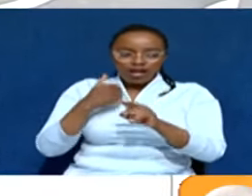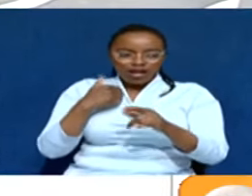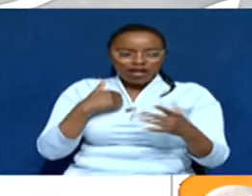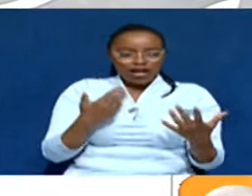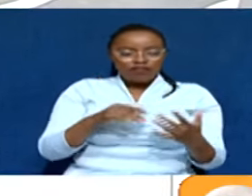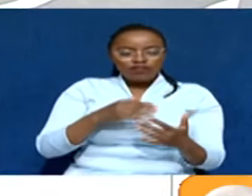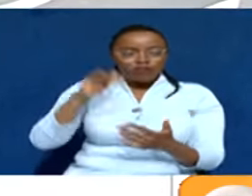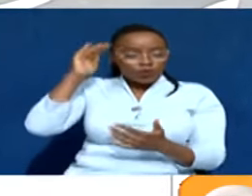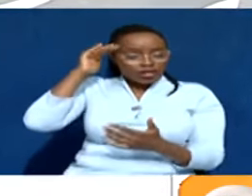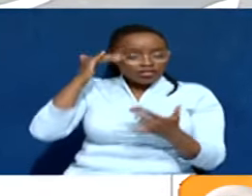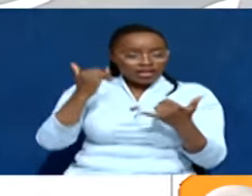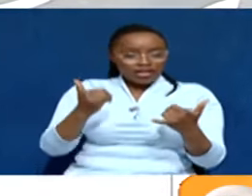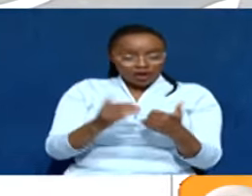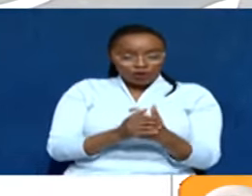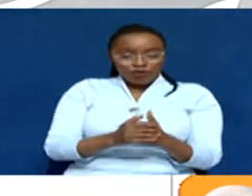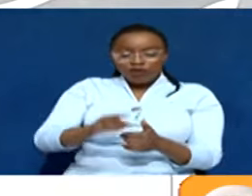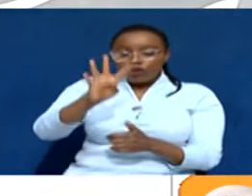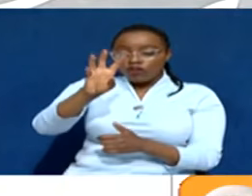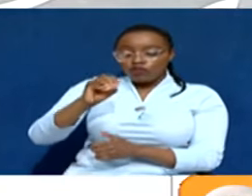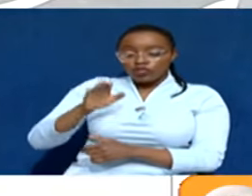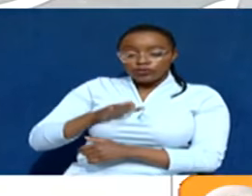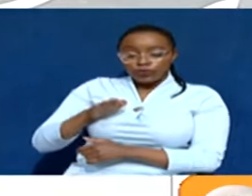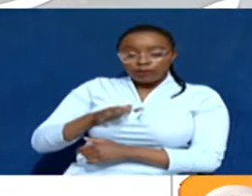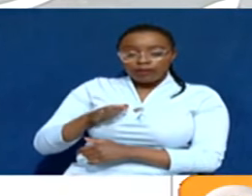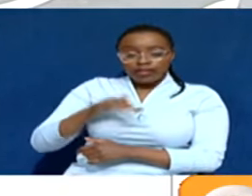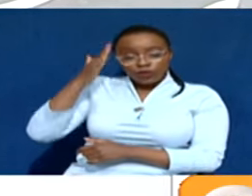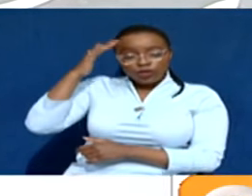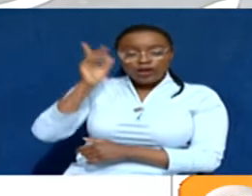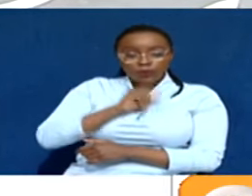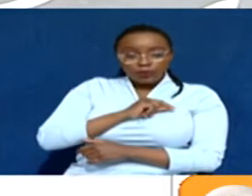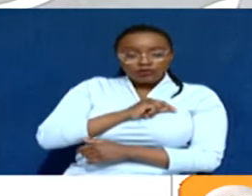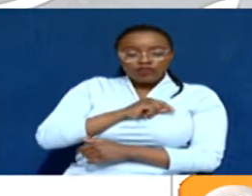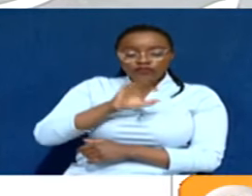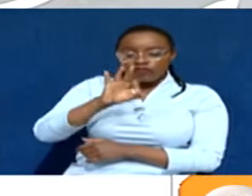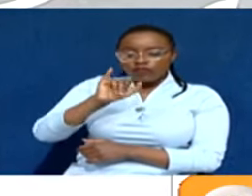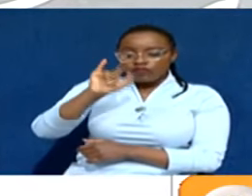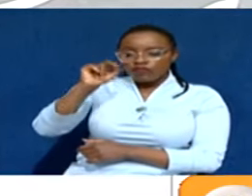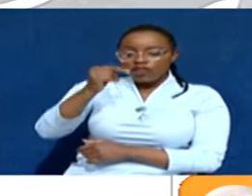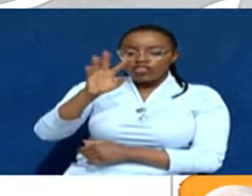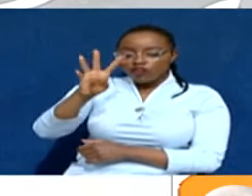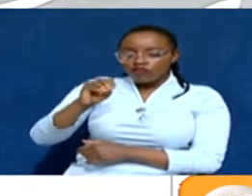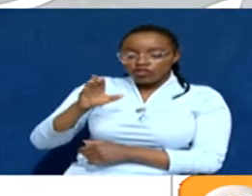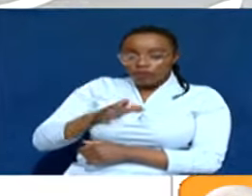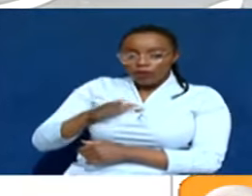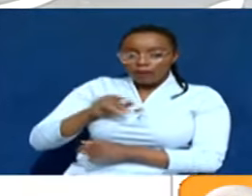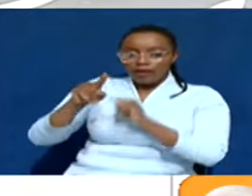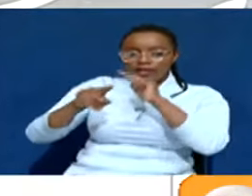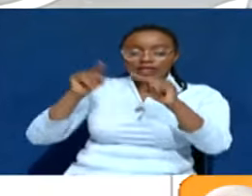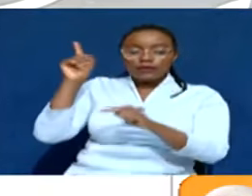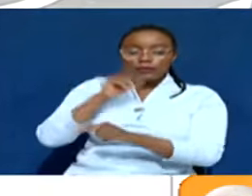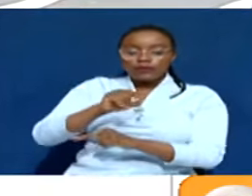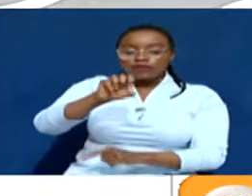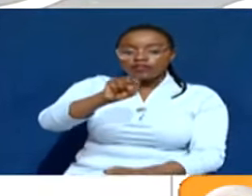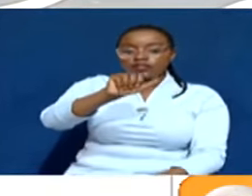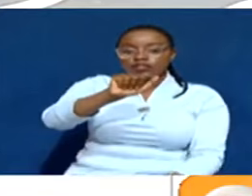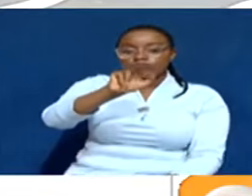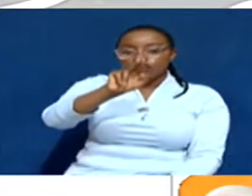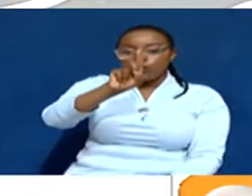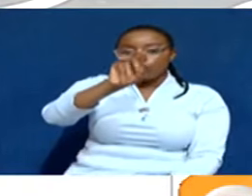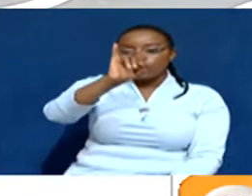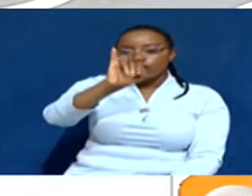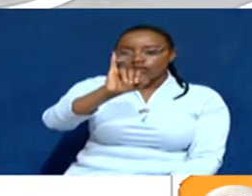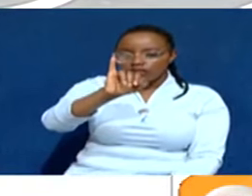for a moment, right? 40 women, and you probably know this, Faith, and Lord, yeah, 40 yeah. women have been killed in Saudi